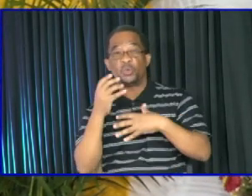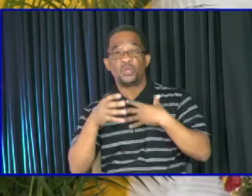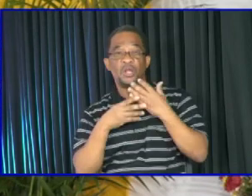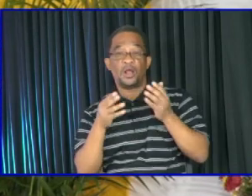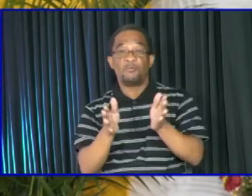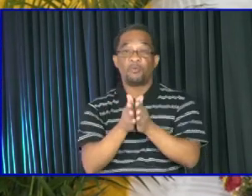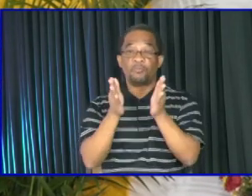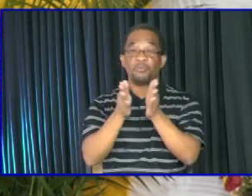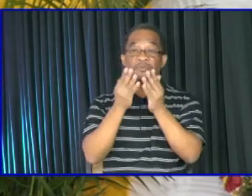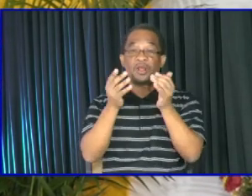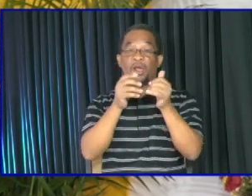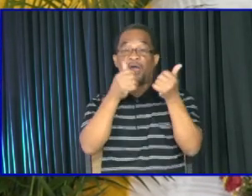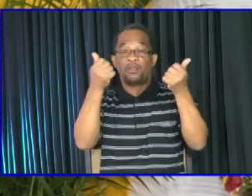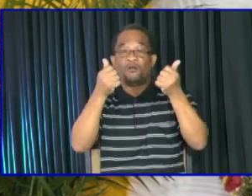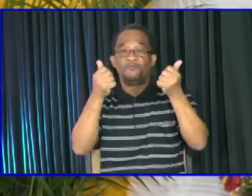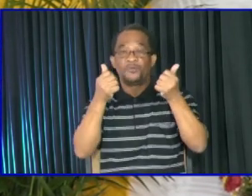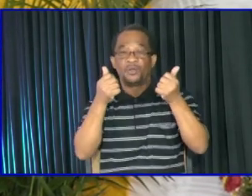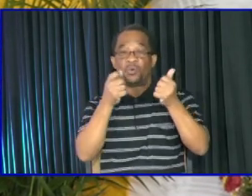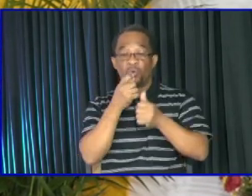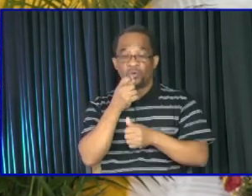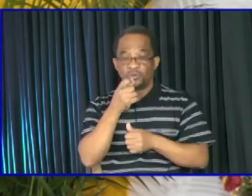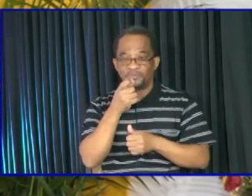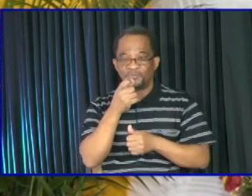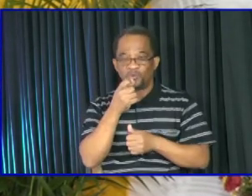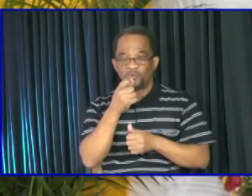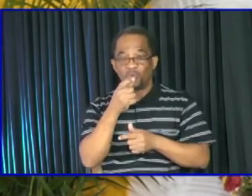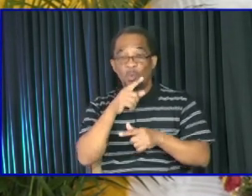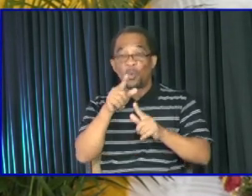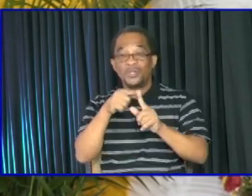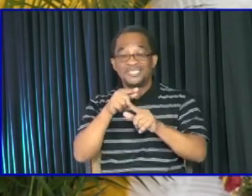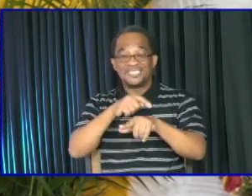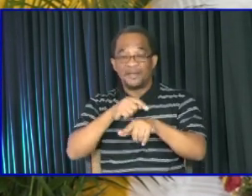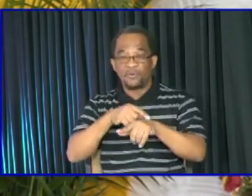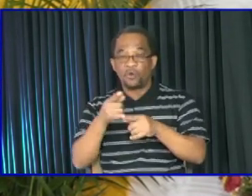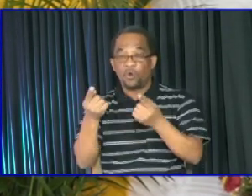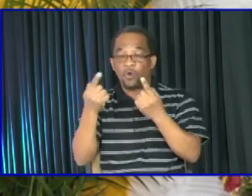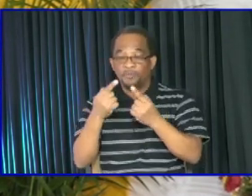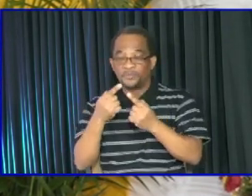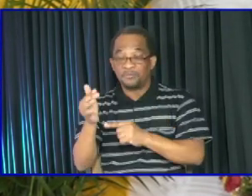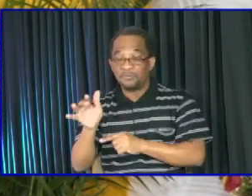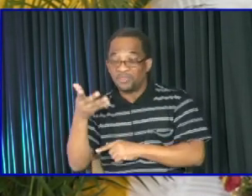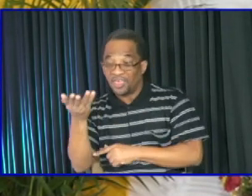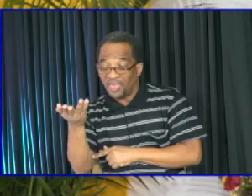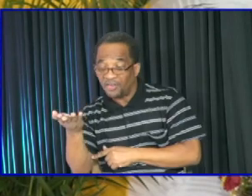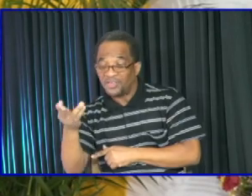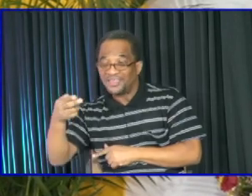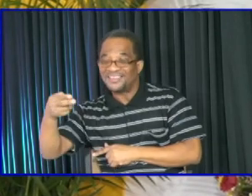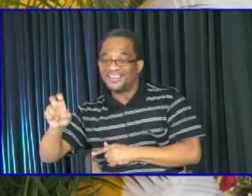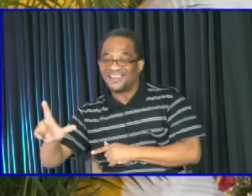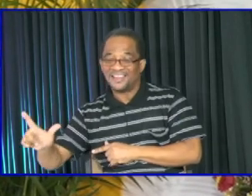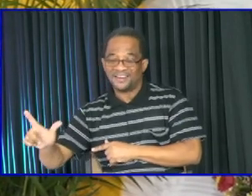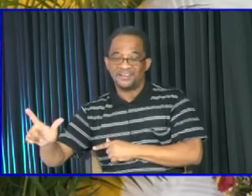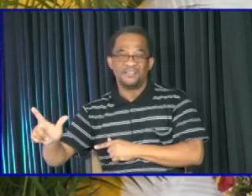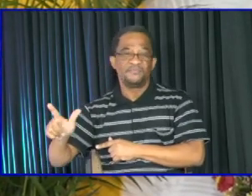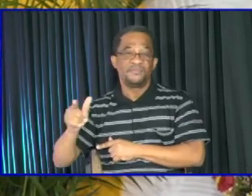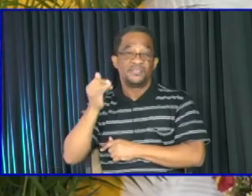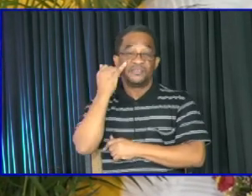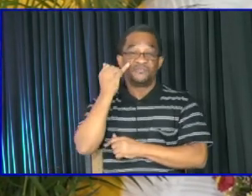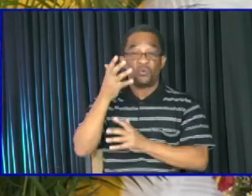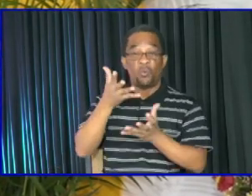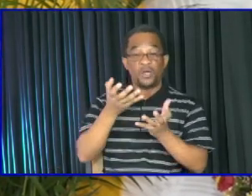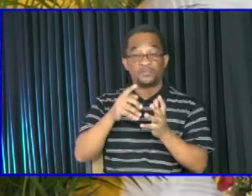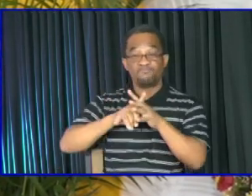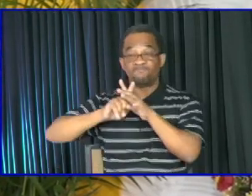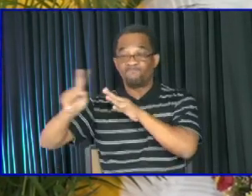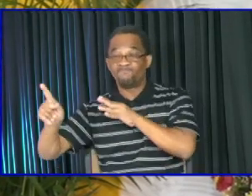burned in the flames of hell. I submit to you this evening that if you really want to escape